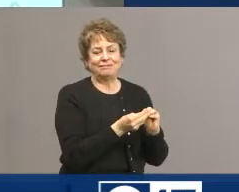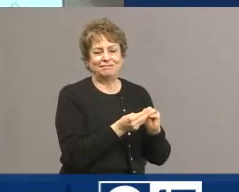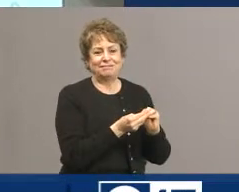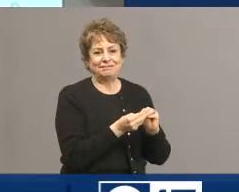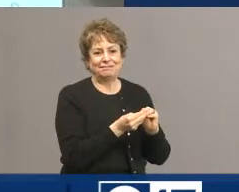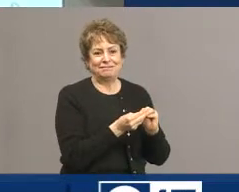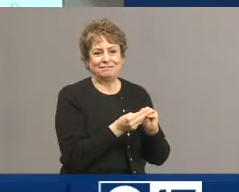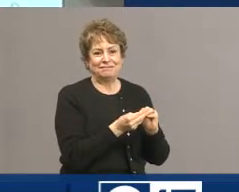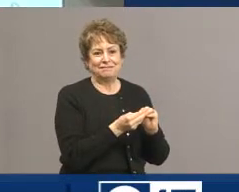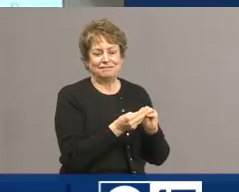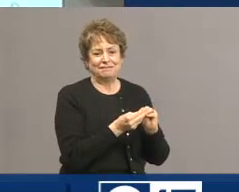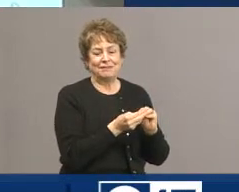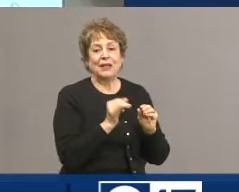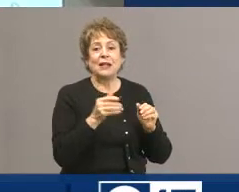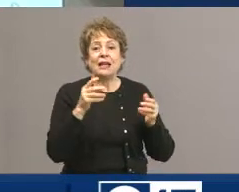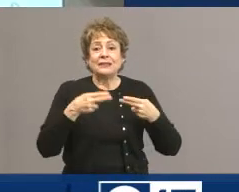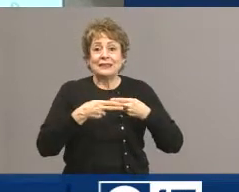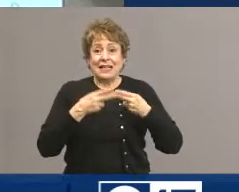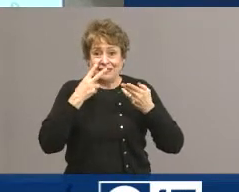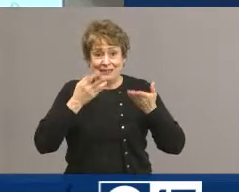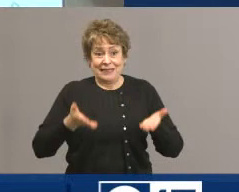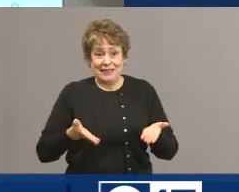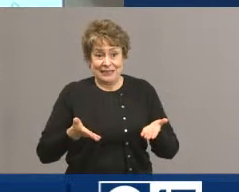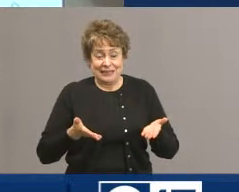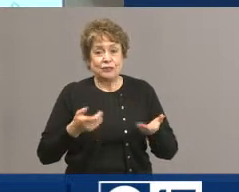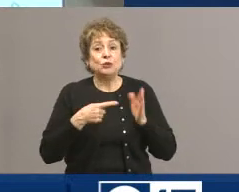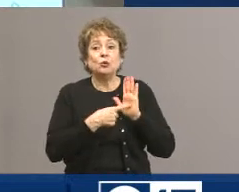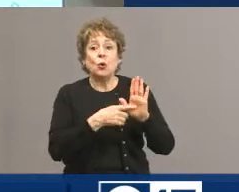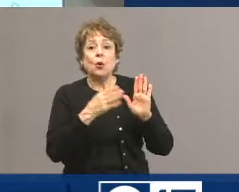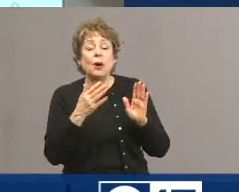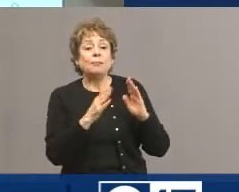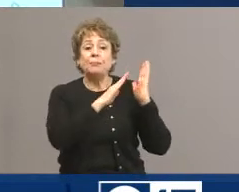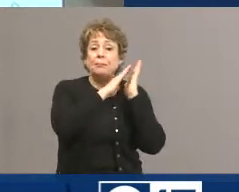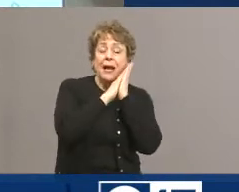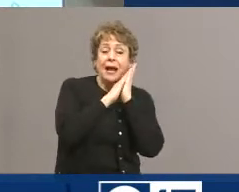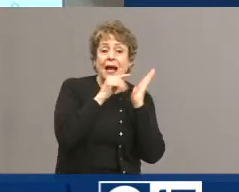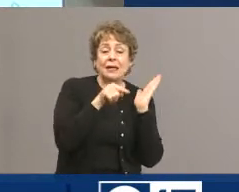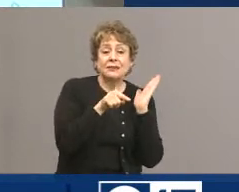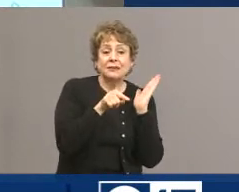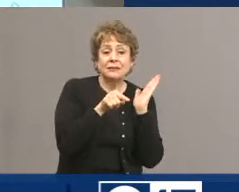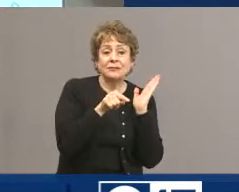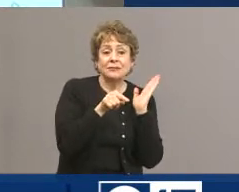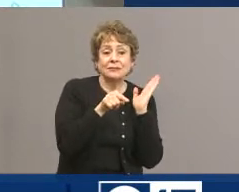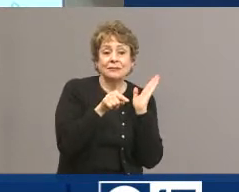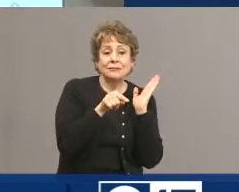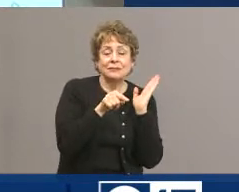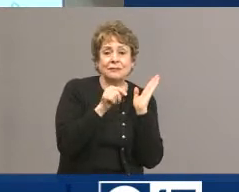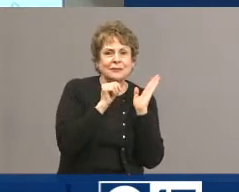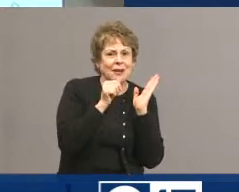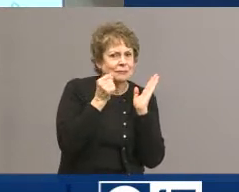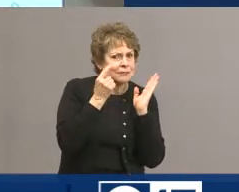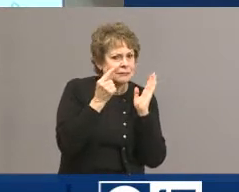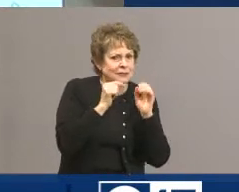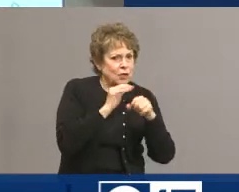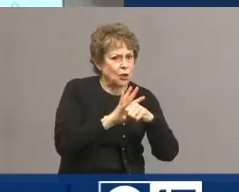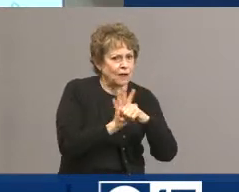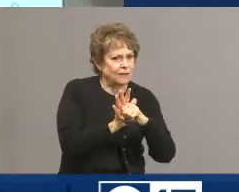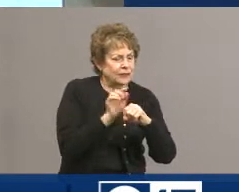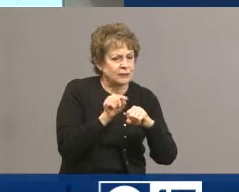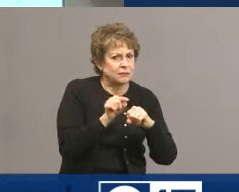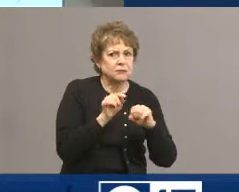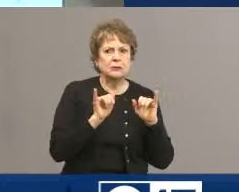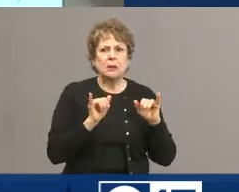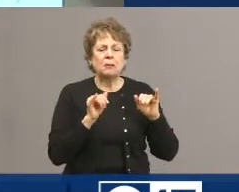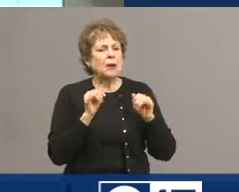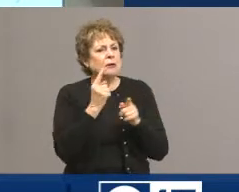of non-COVID-19 patients and increasing in COVID-19 patients in Arizona.